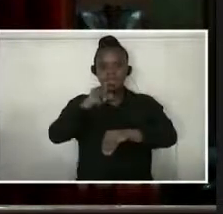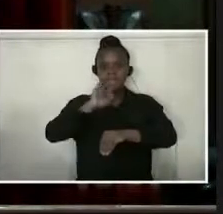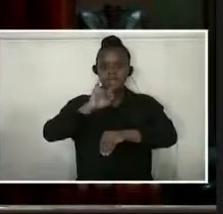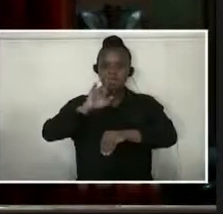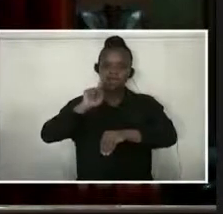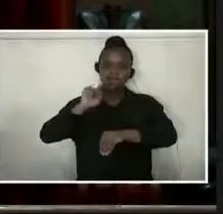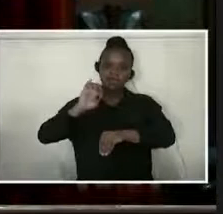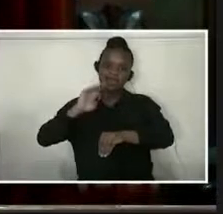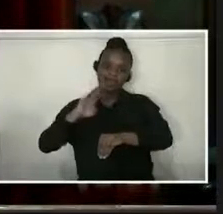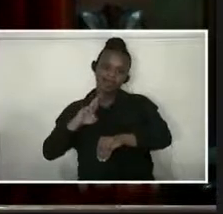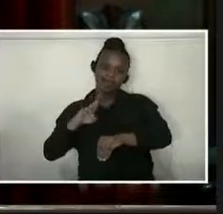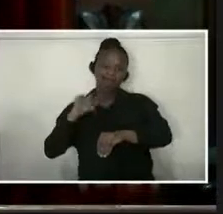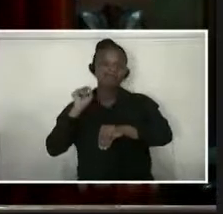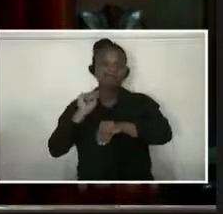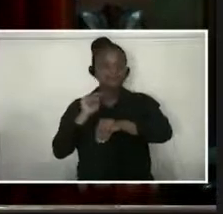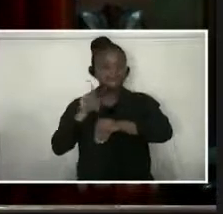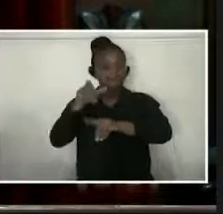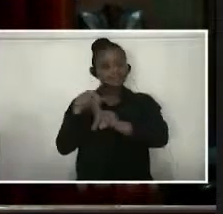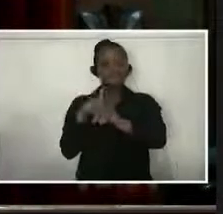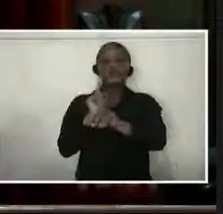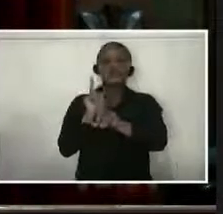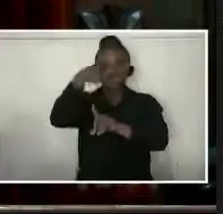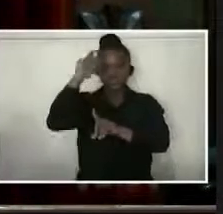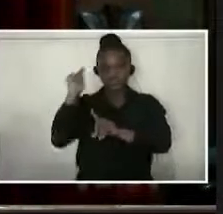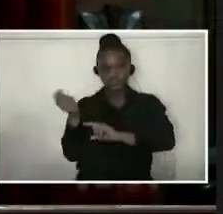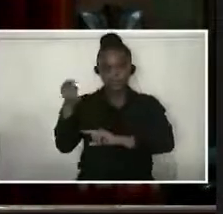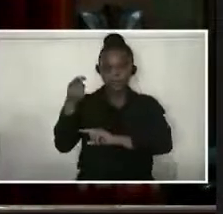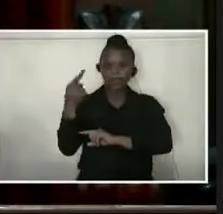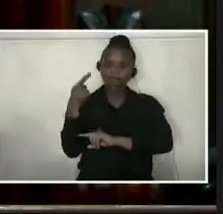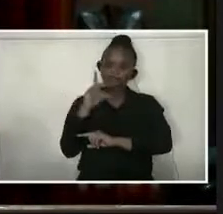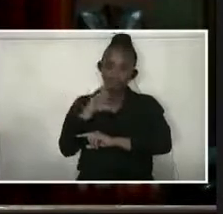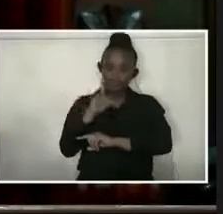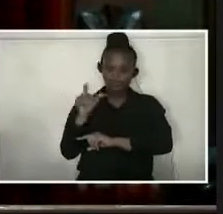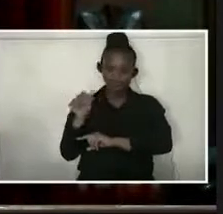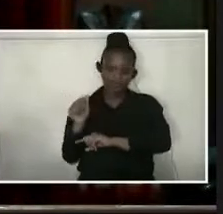whip of the Democratic Alliance.